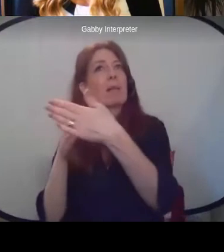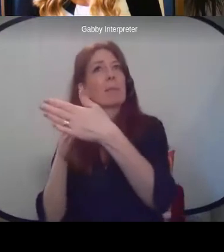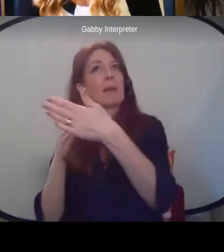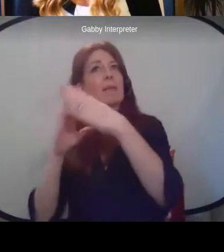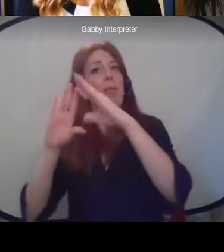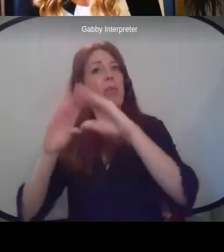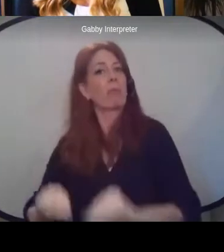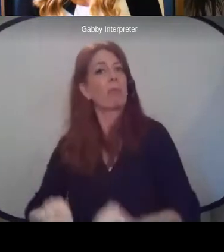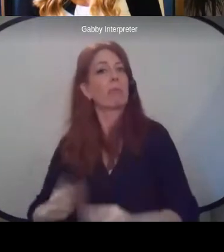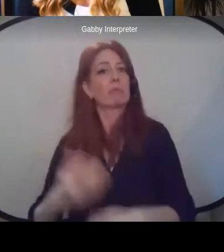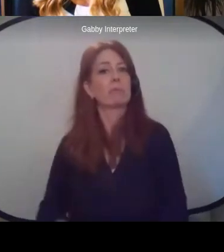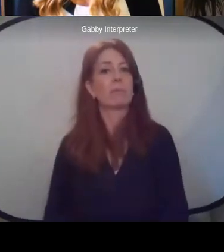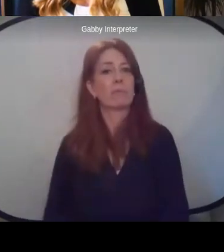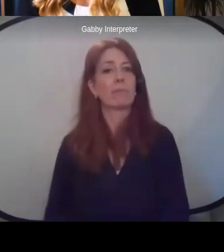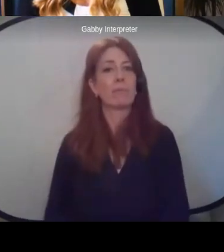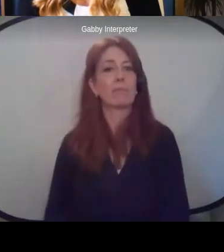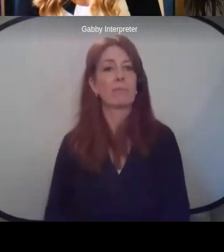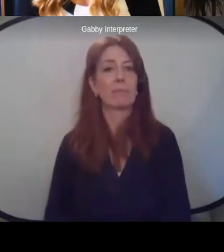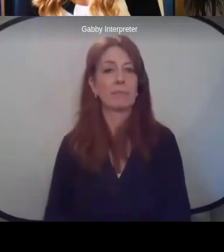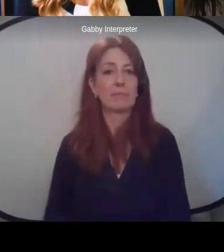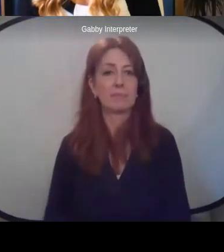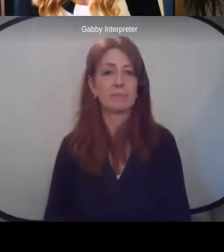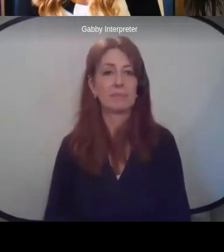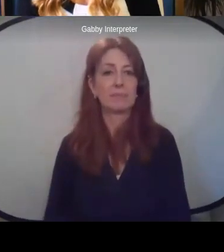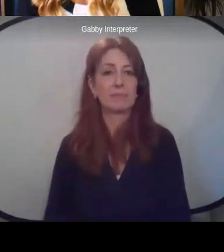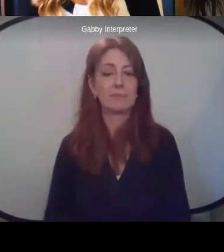everybody, including the end user.